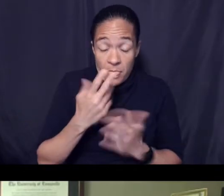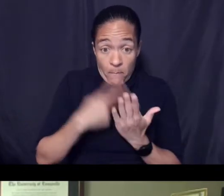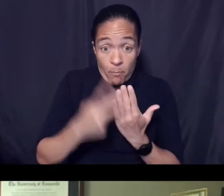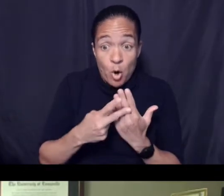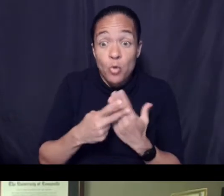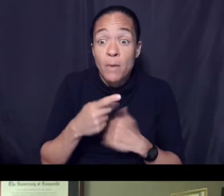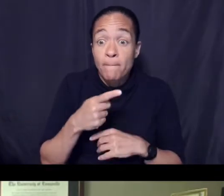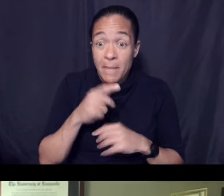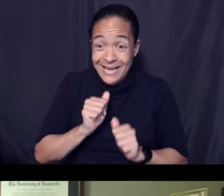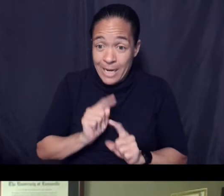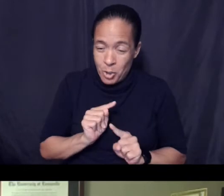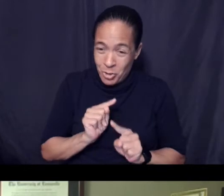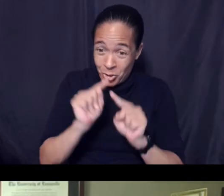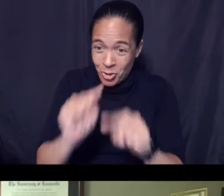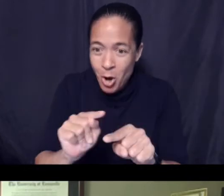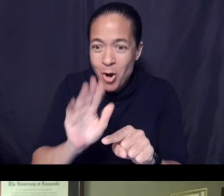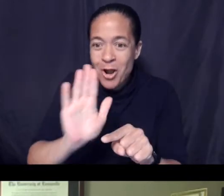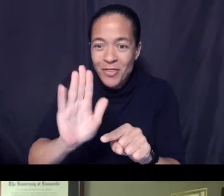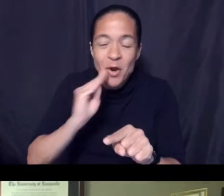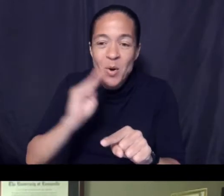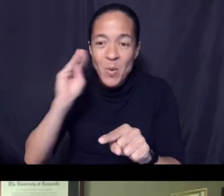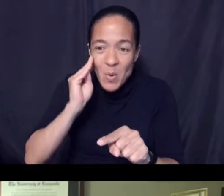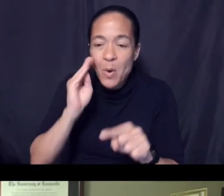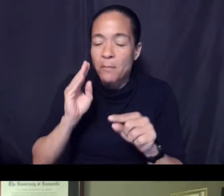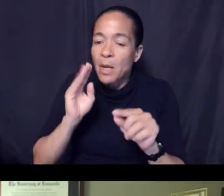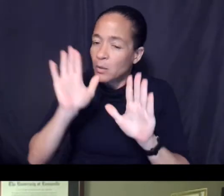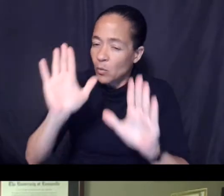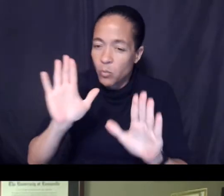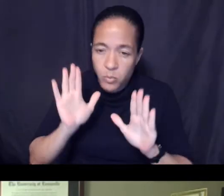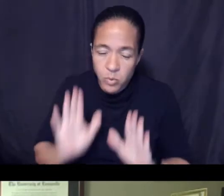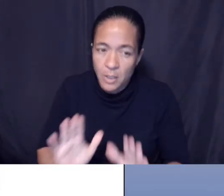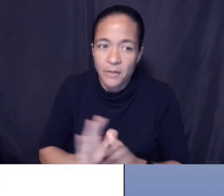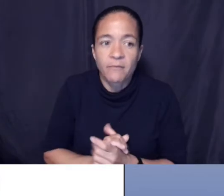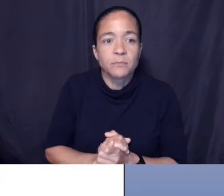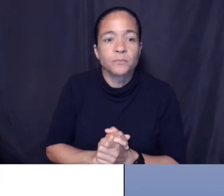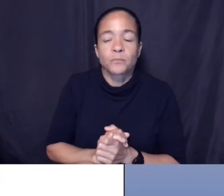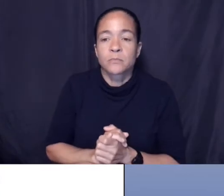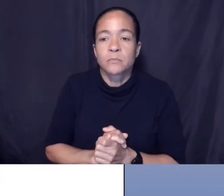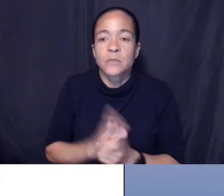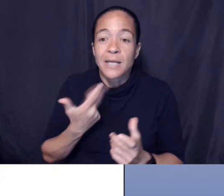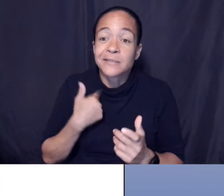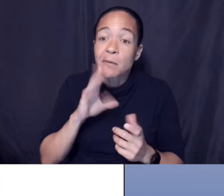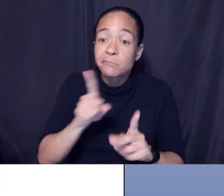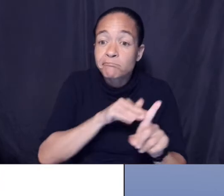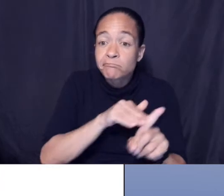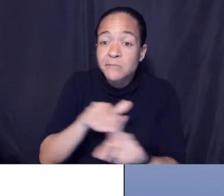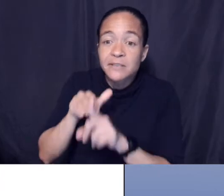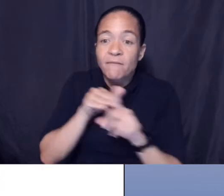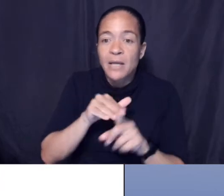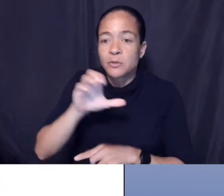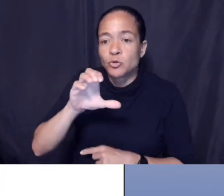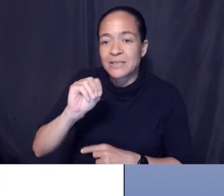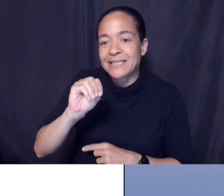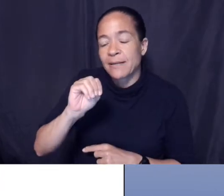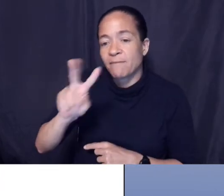can go to the child and parents, that's wonderful in many regards. So as a reminder, CMV,